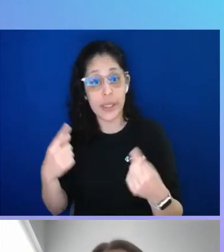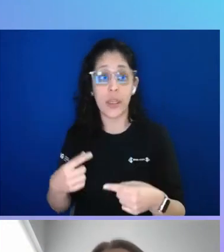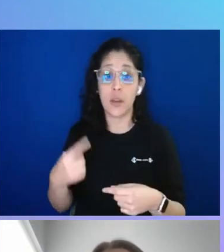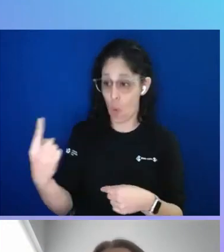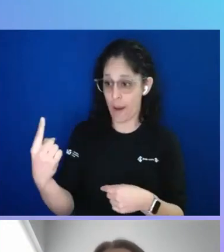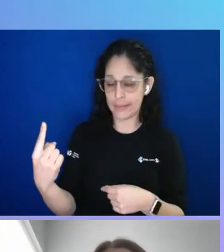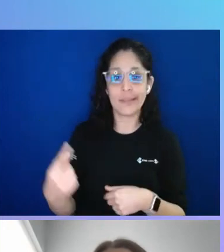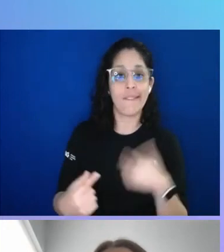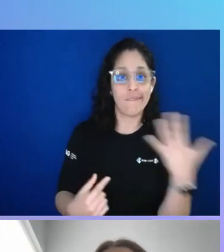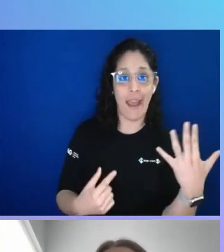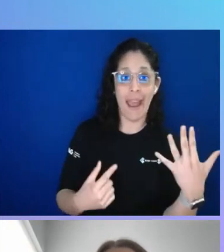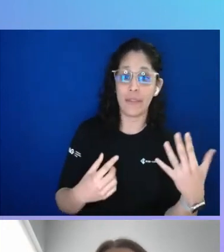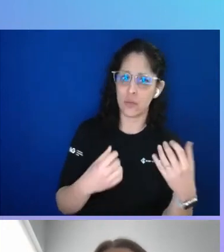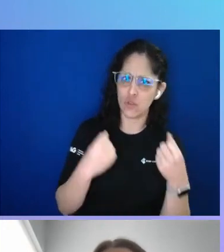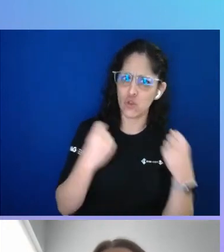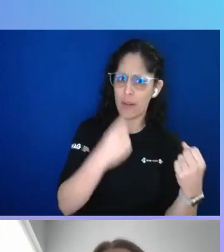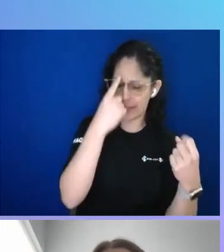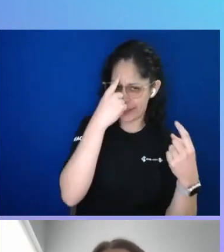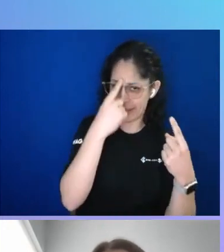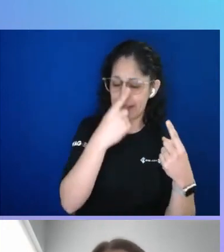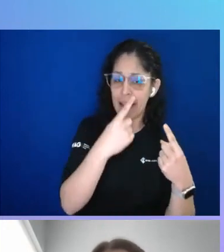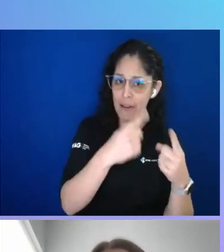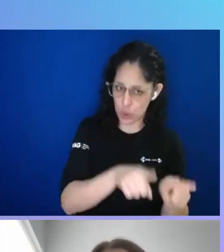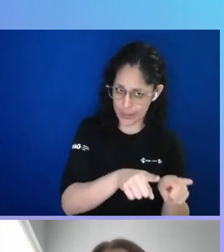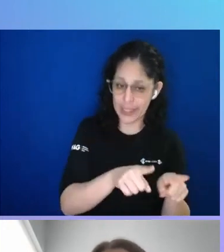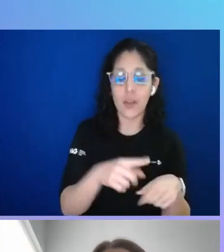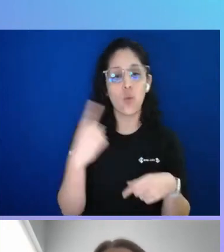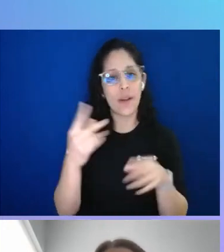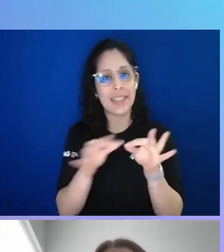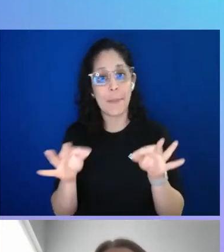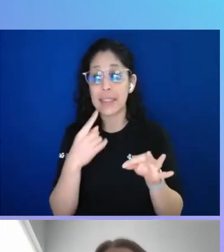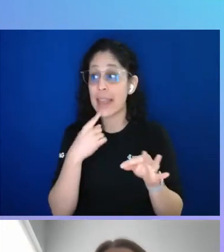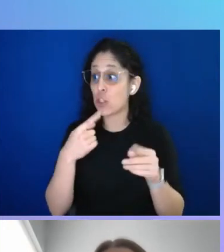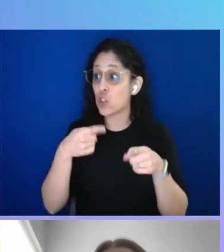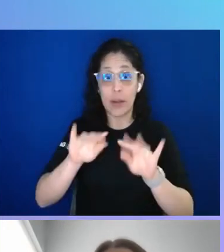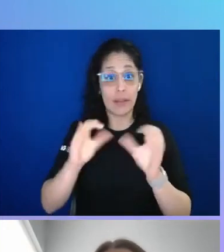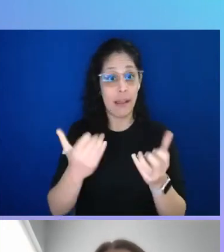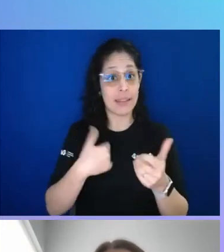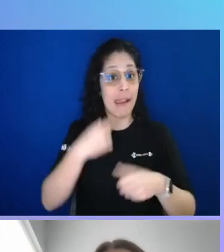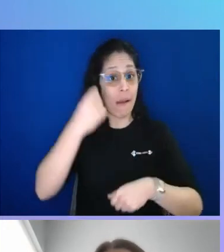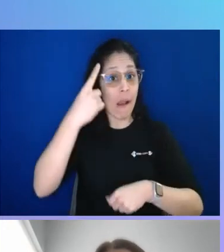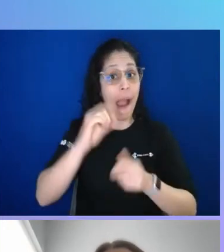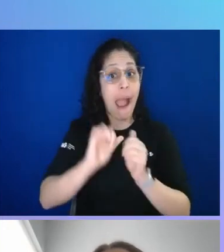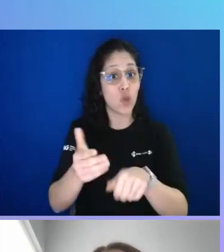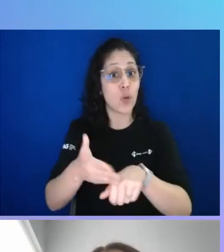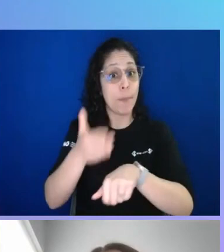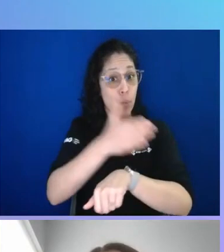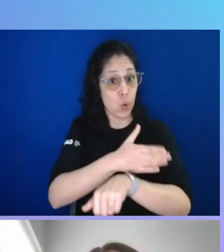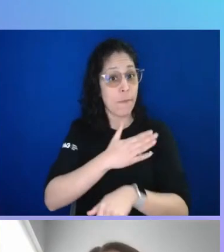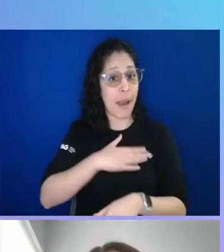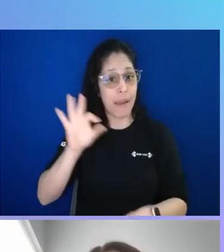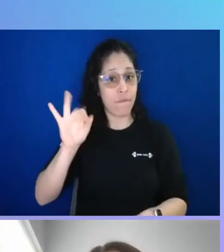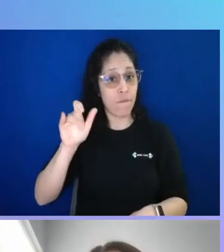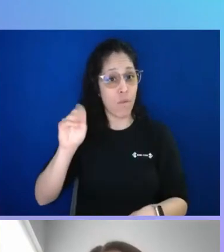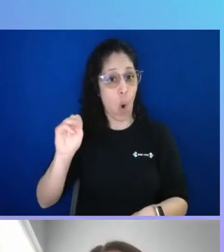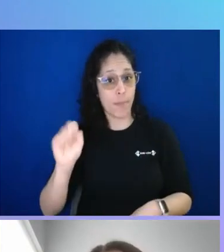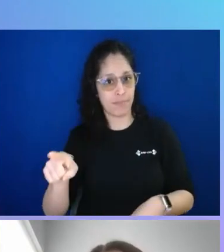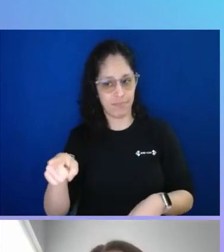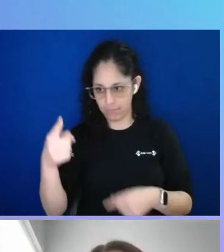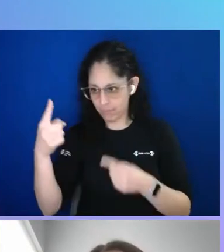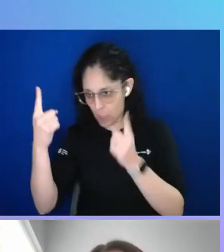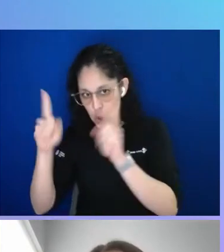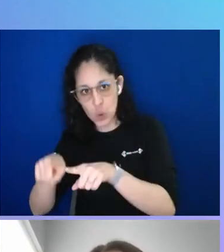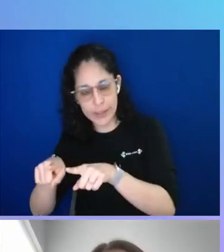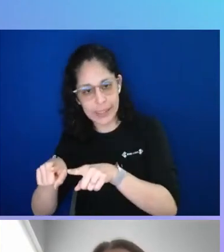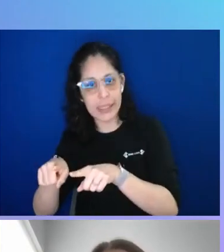statement, for example, was, during class, I understood how to improve my form. And then finally, we